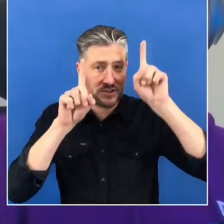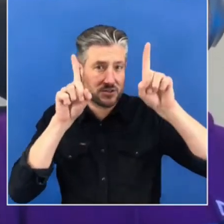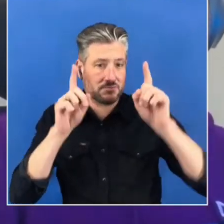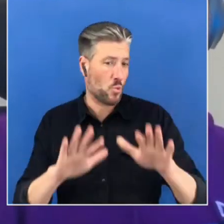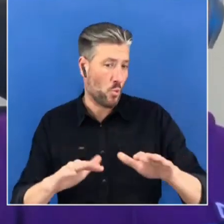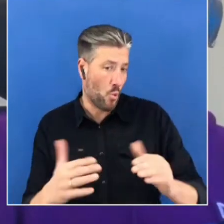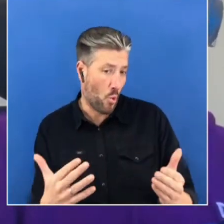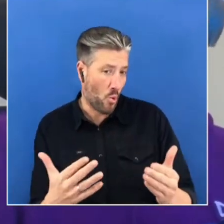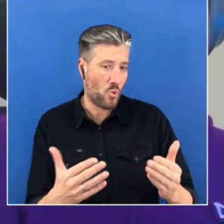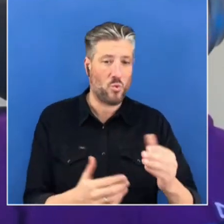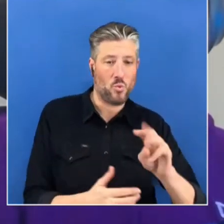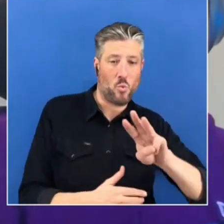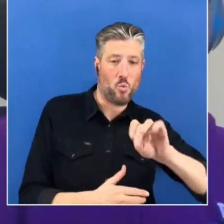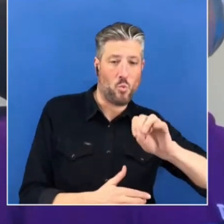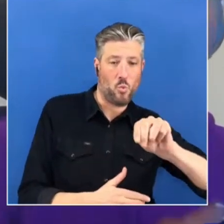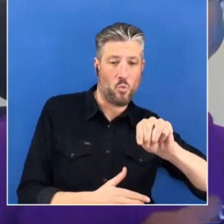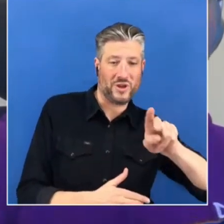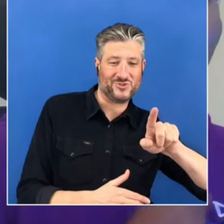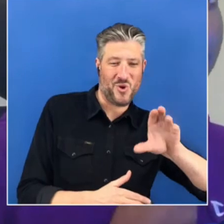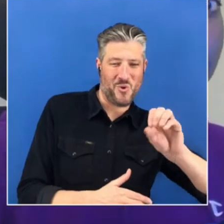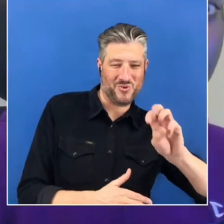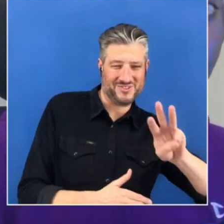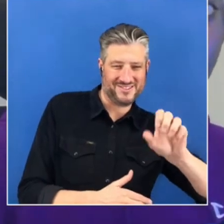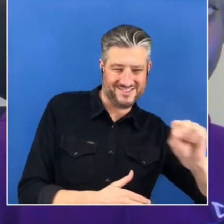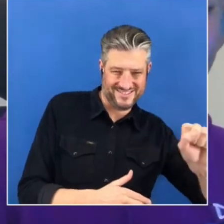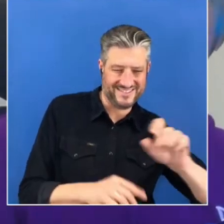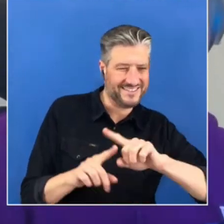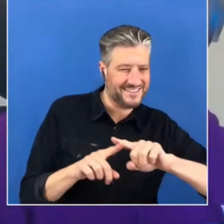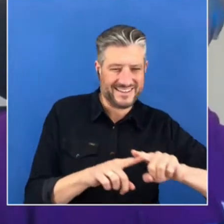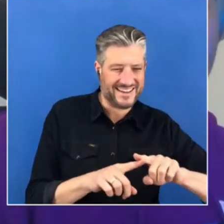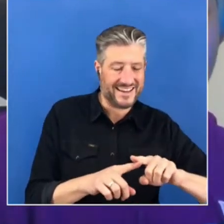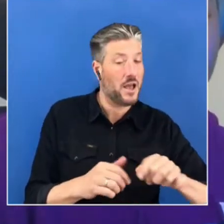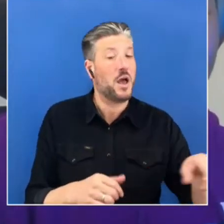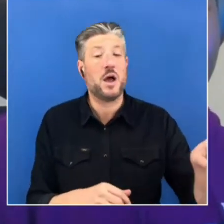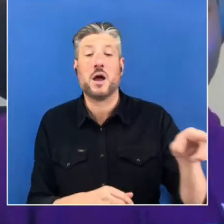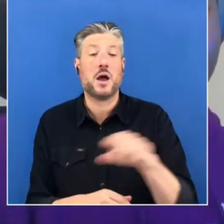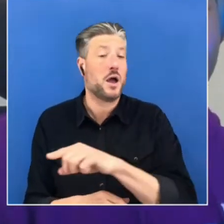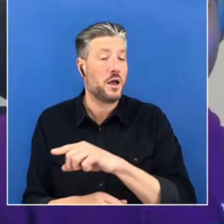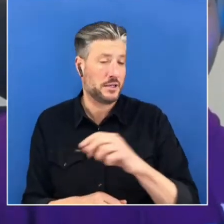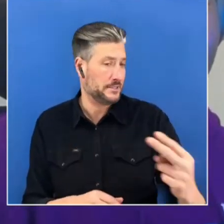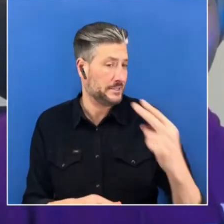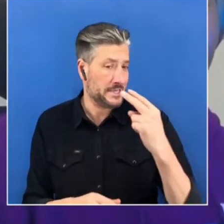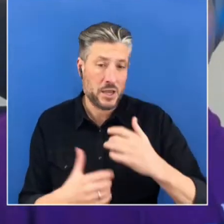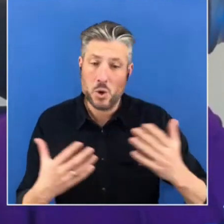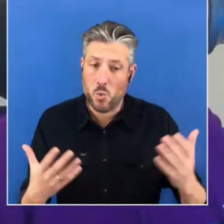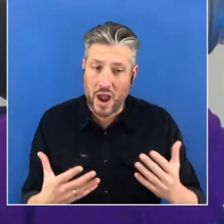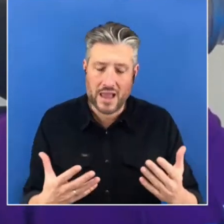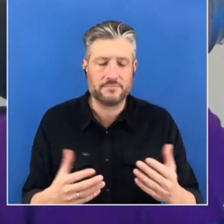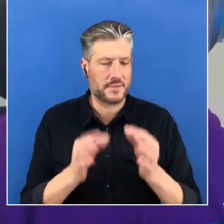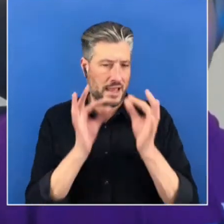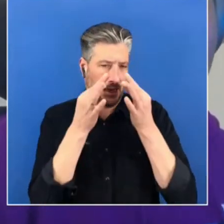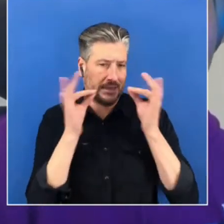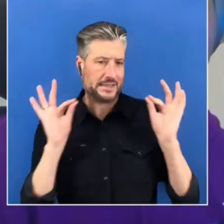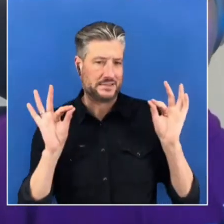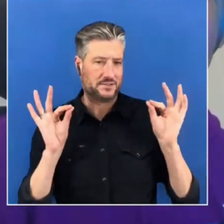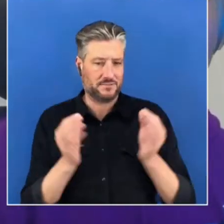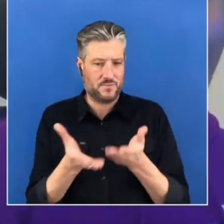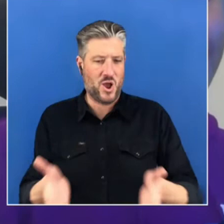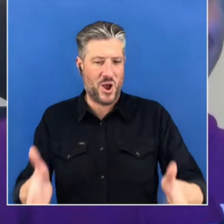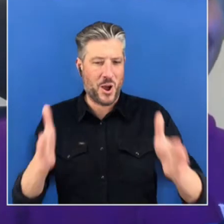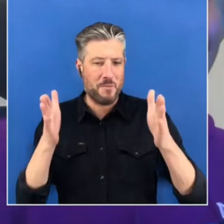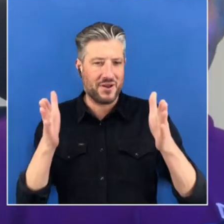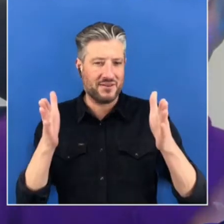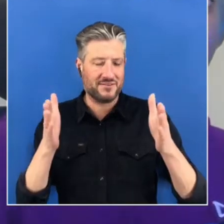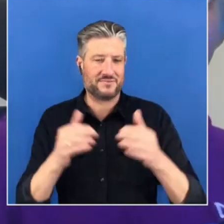products, you can find us on GitHub, on our documentation site, which is accessibilityinsights.io, or on Twitter, where